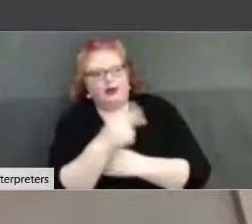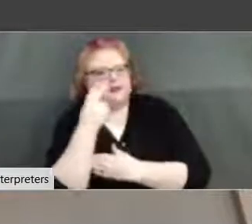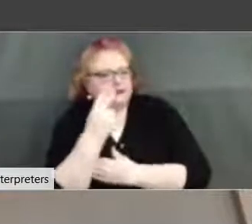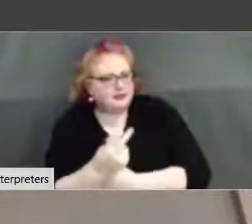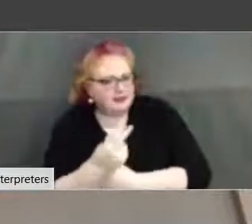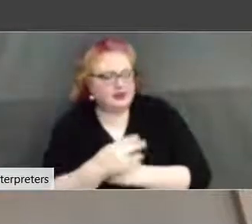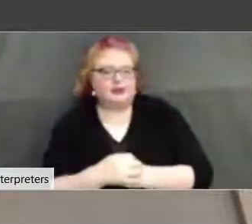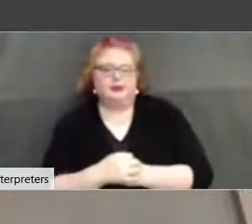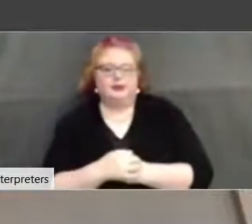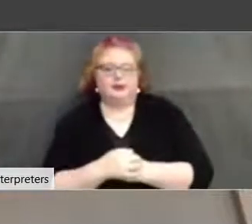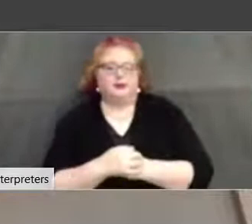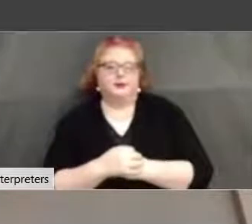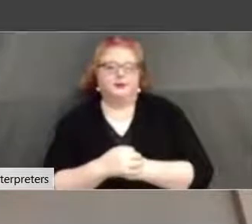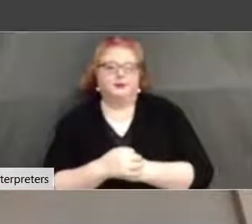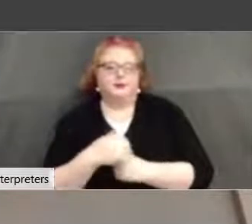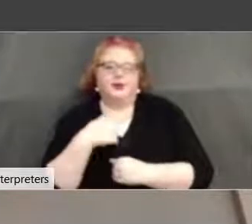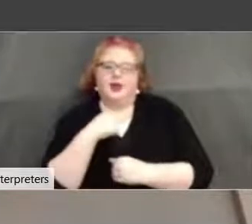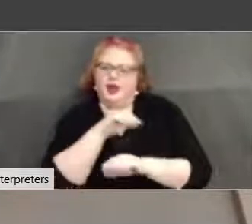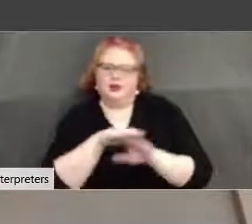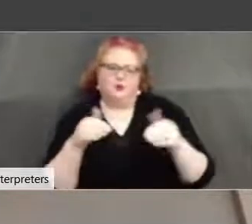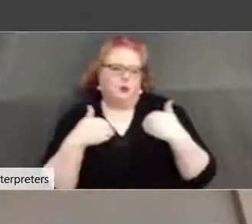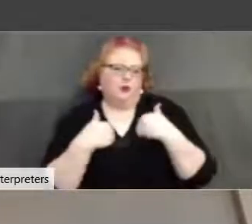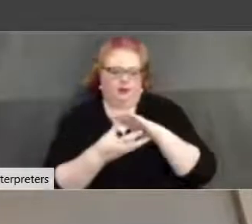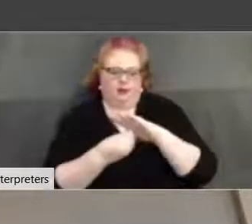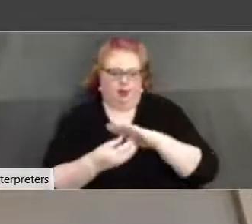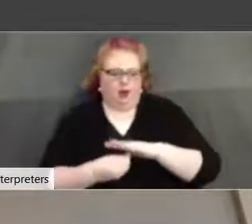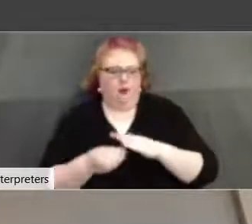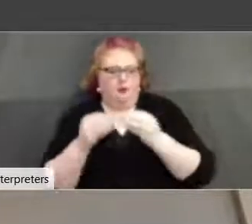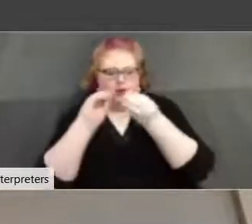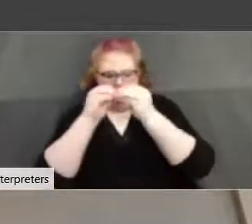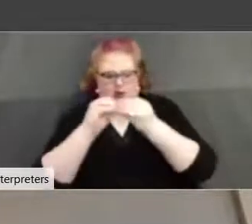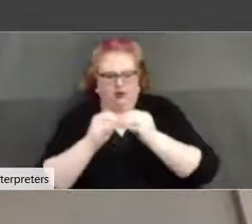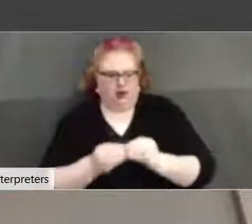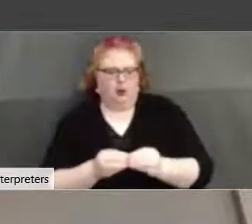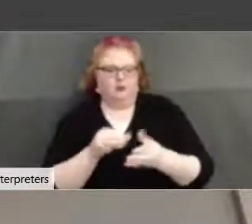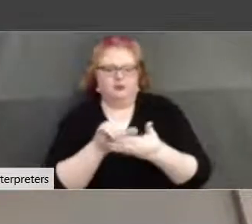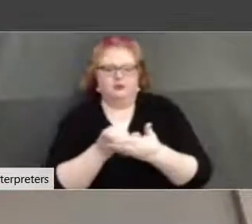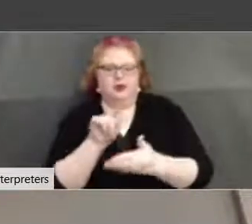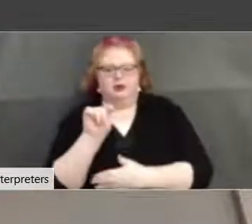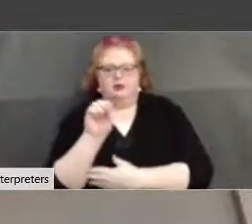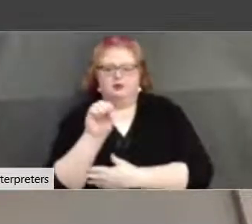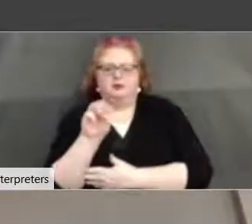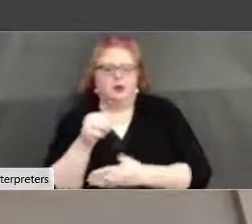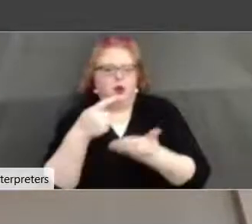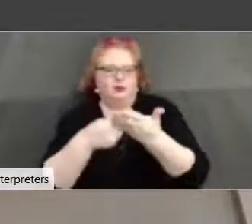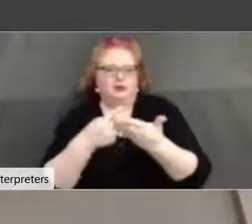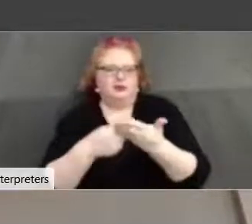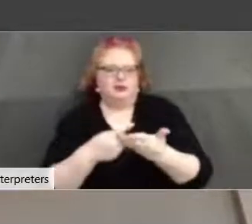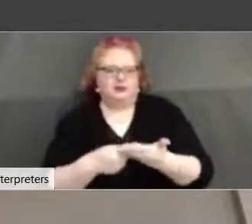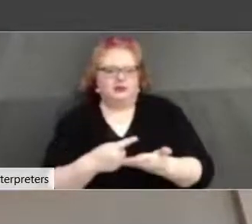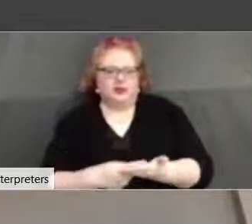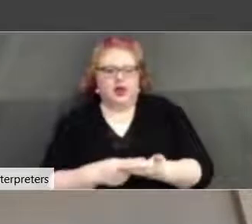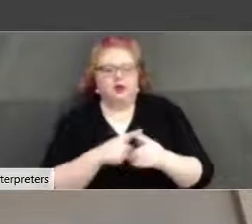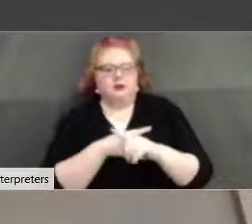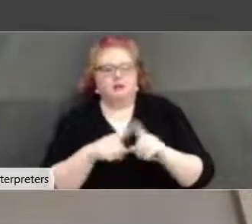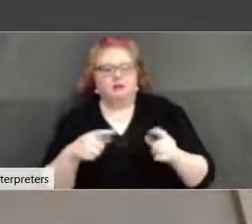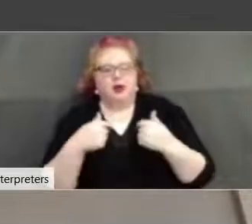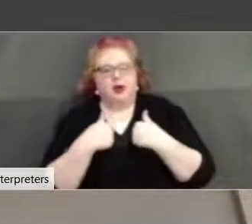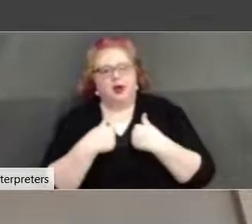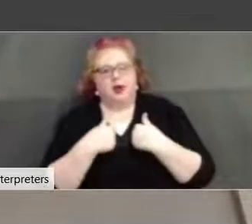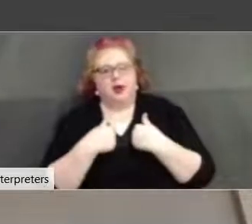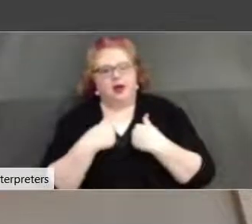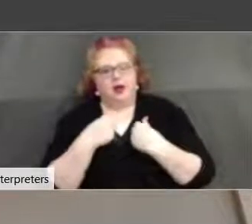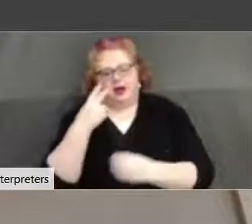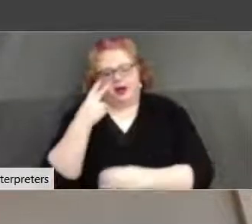When I don't have a copy of the numbers in front of me that Tom discussed, but I saw the